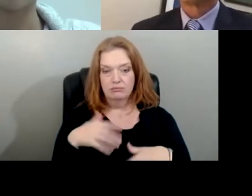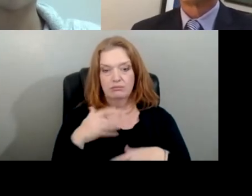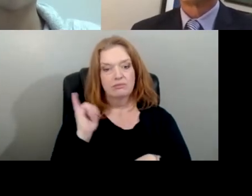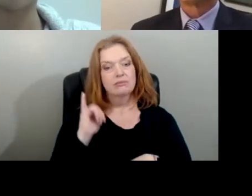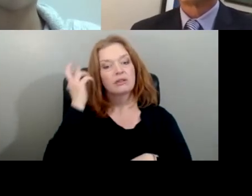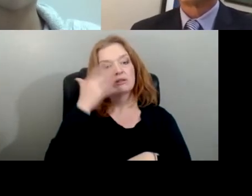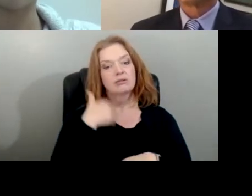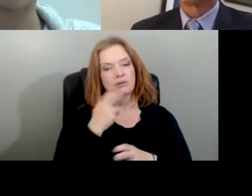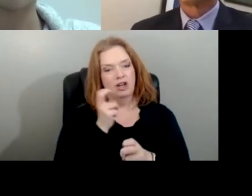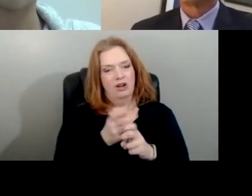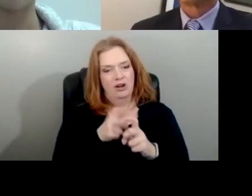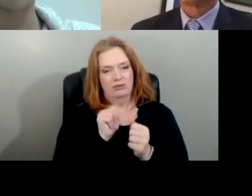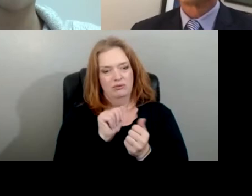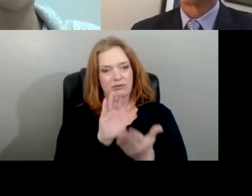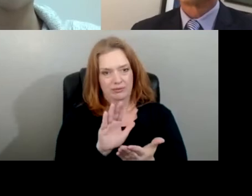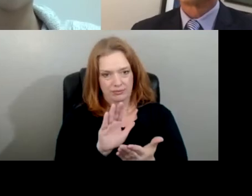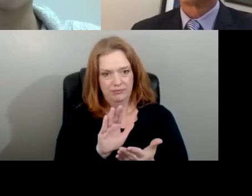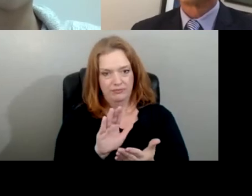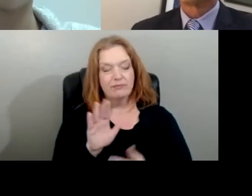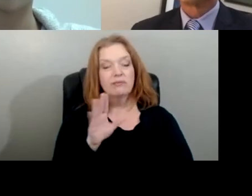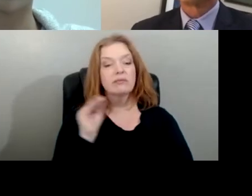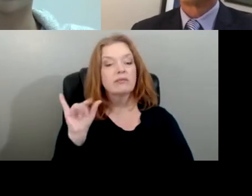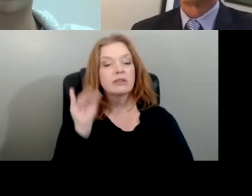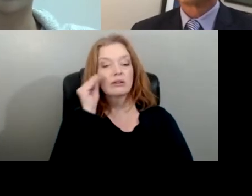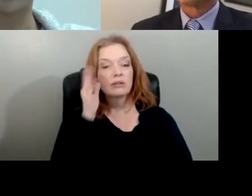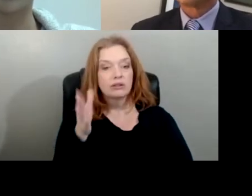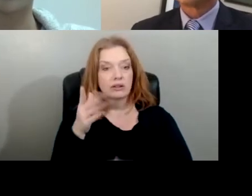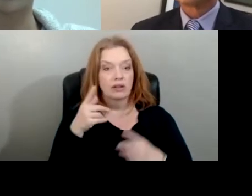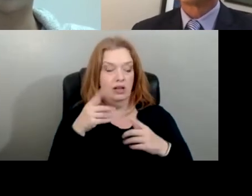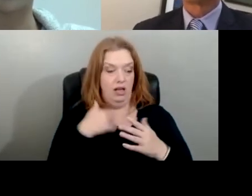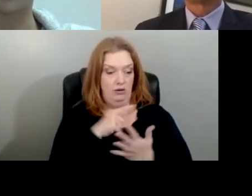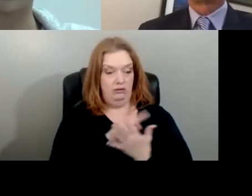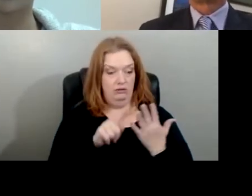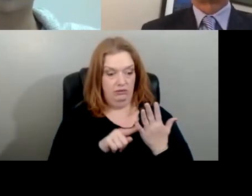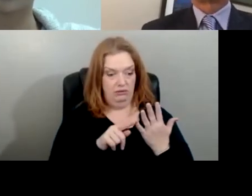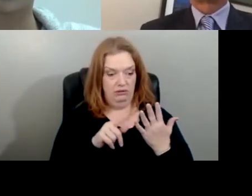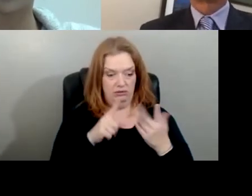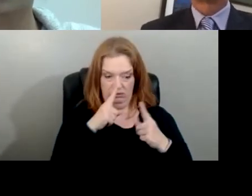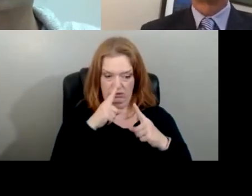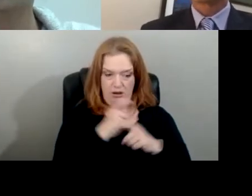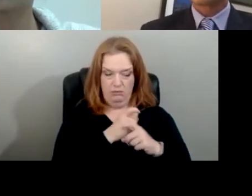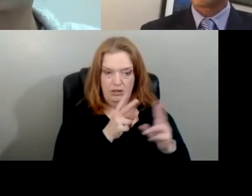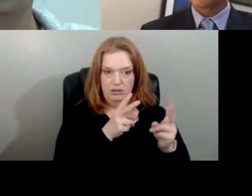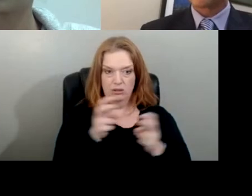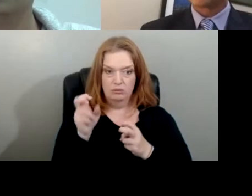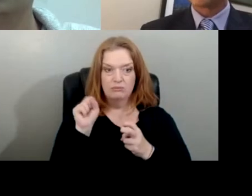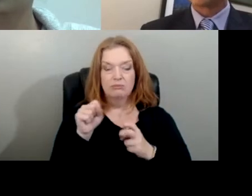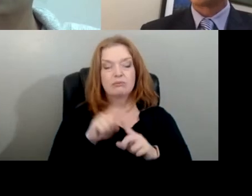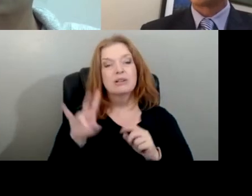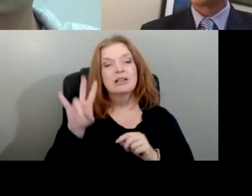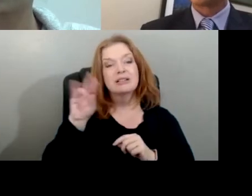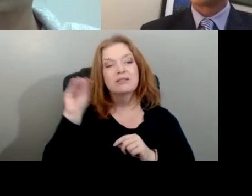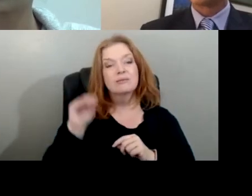time addressing this issue. And it should be noted, so while we have these complicated sovereignty and jurisdiction issues, nearly 70% of the American